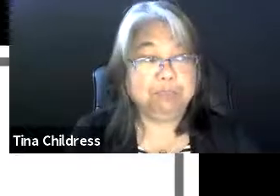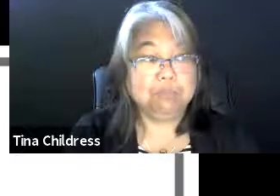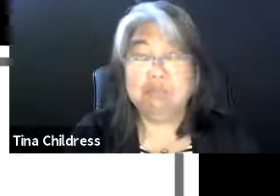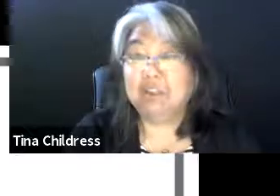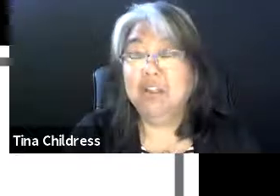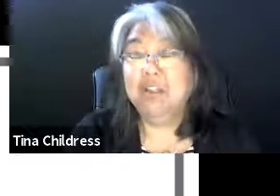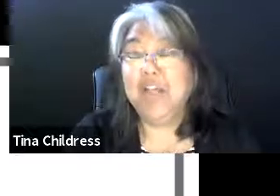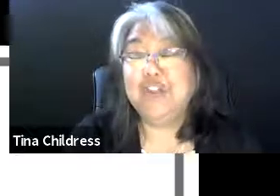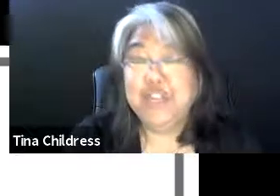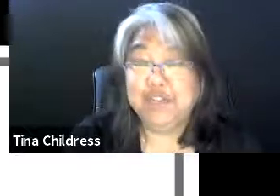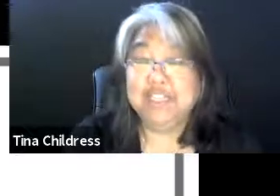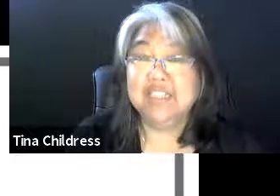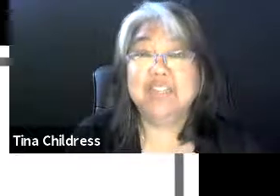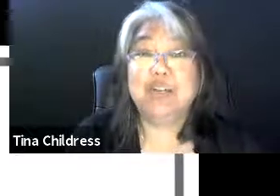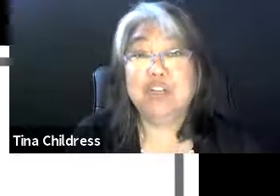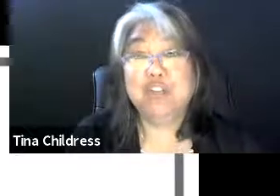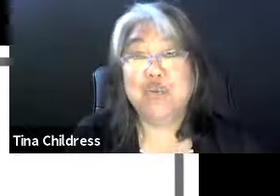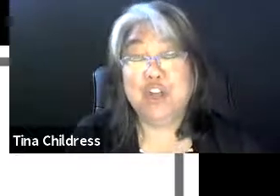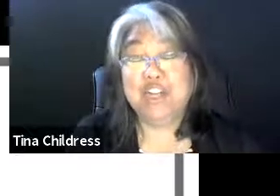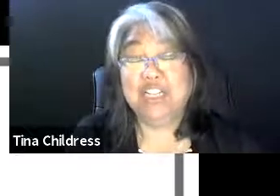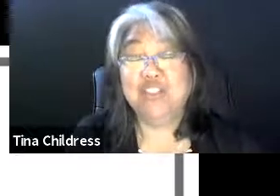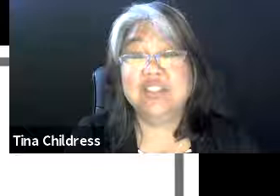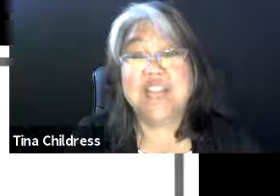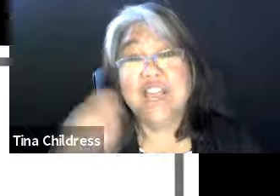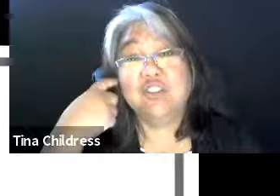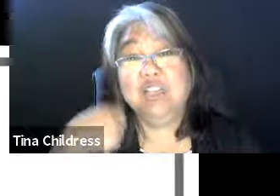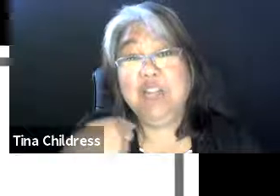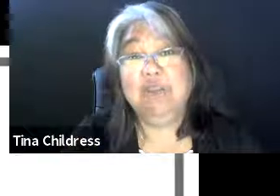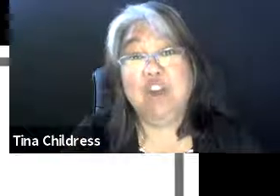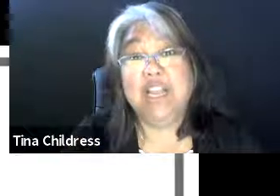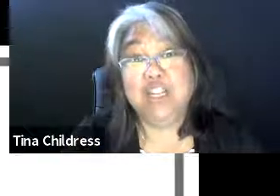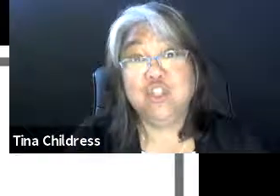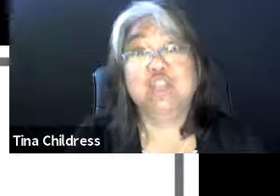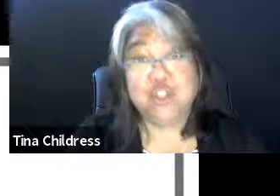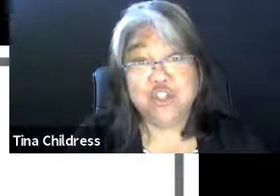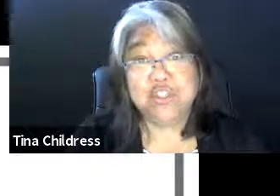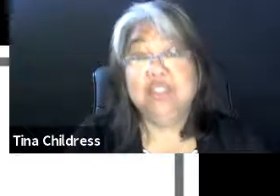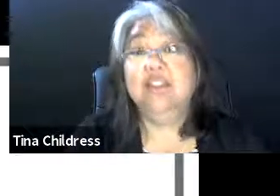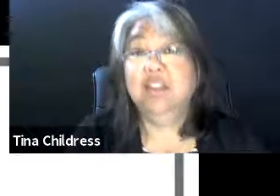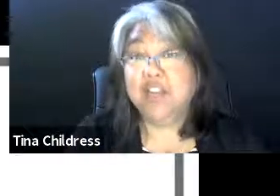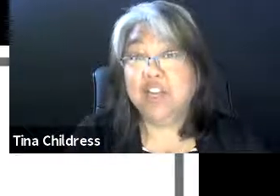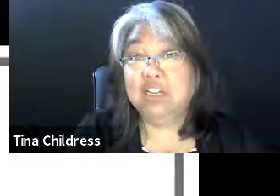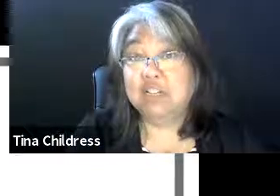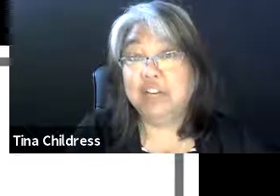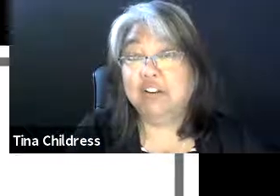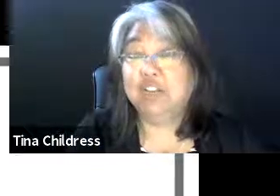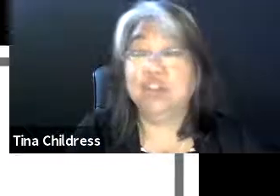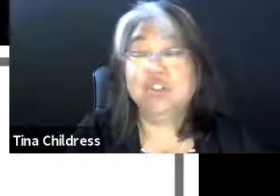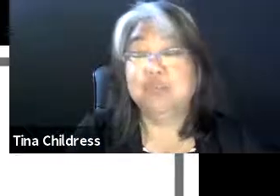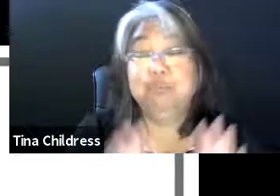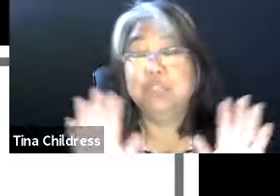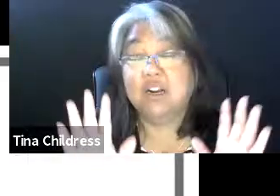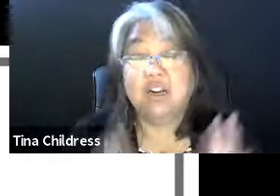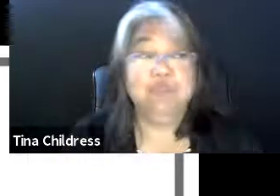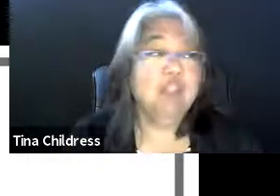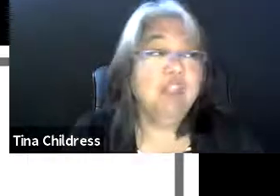happen. The irony of it is I'm also an audiologist. I actually became an audiologist first, and then I lost my hearing, which